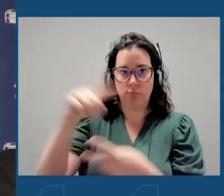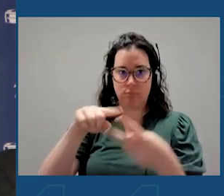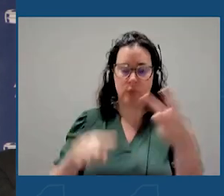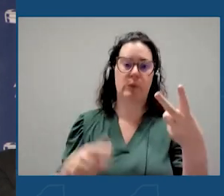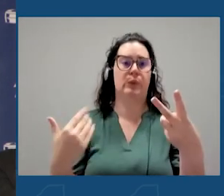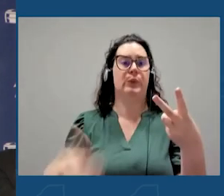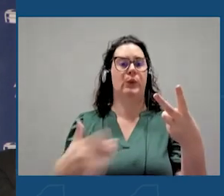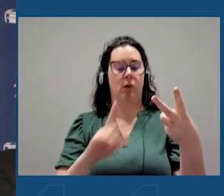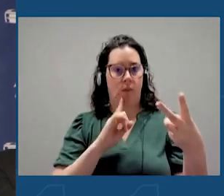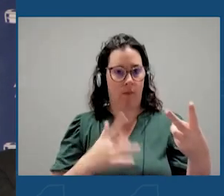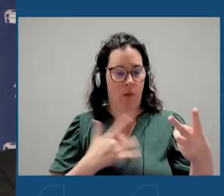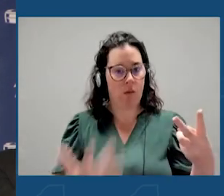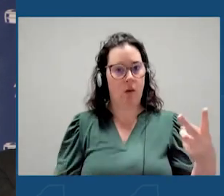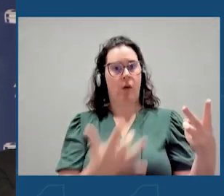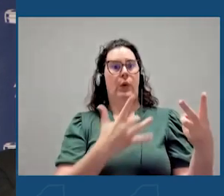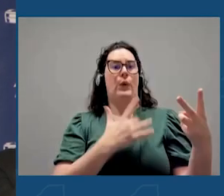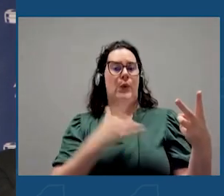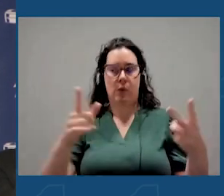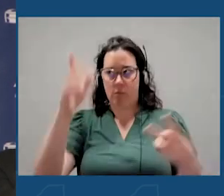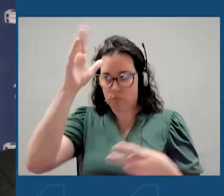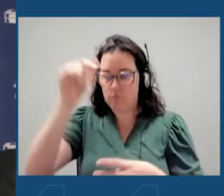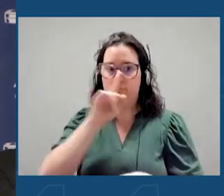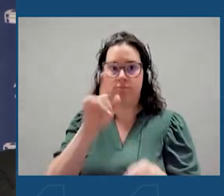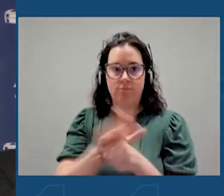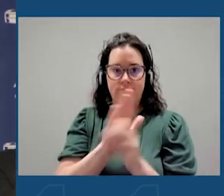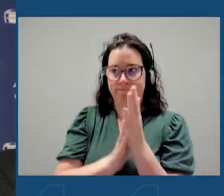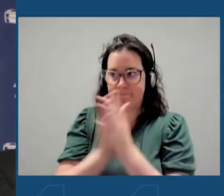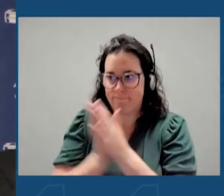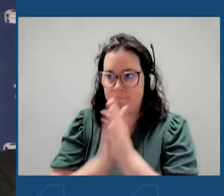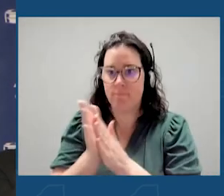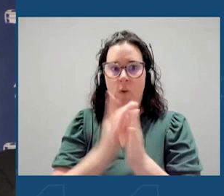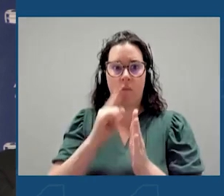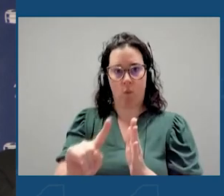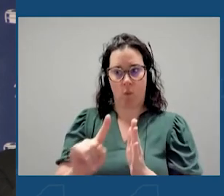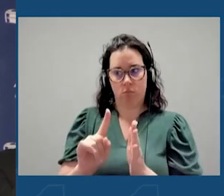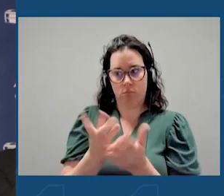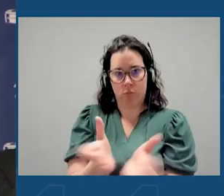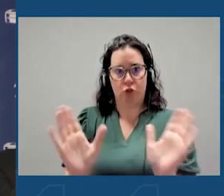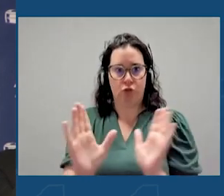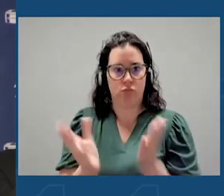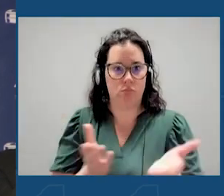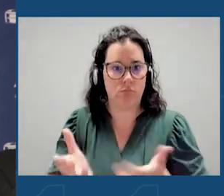you and show you the dedication that they have as public servants.